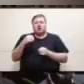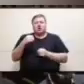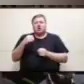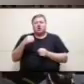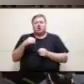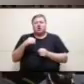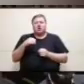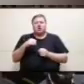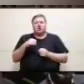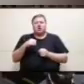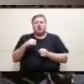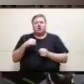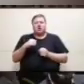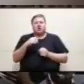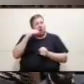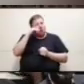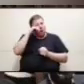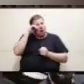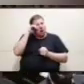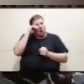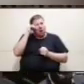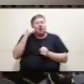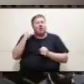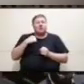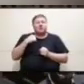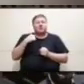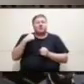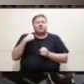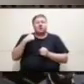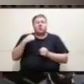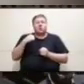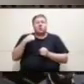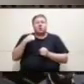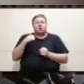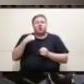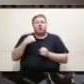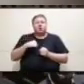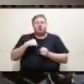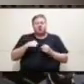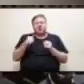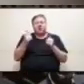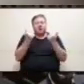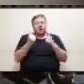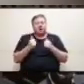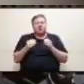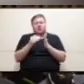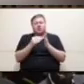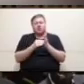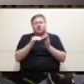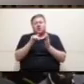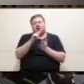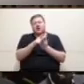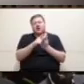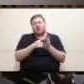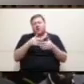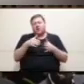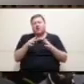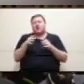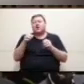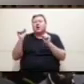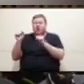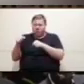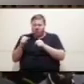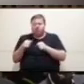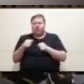are affected by this illegal tariff. And in the current approved tariff lists, also we have made sure that we